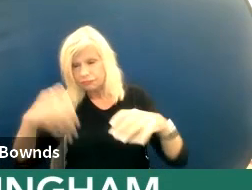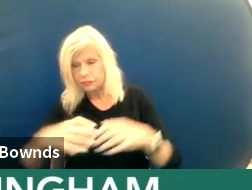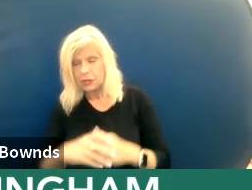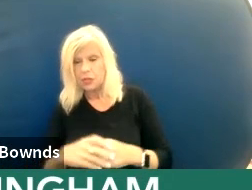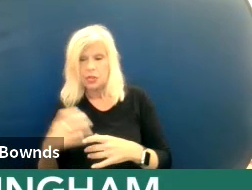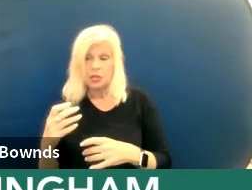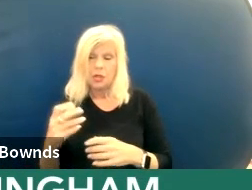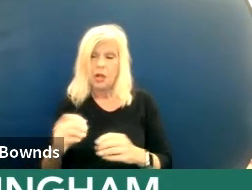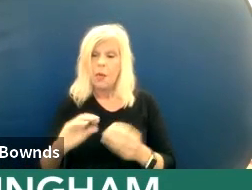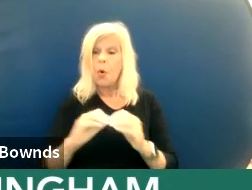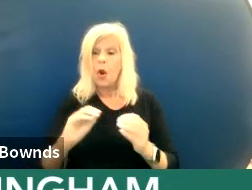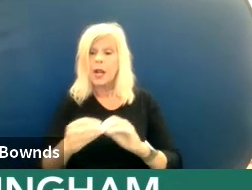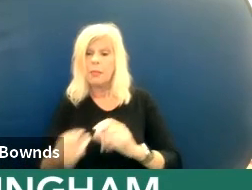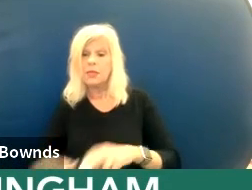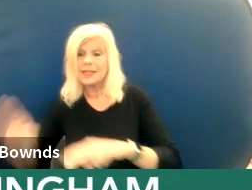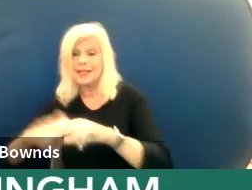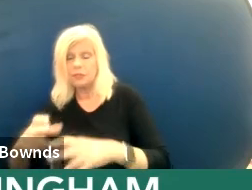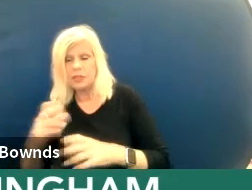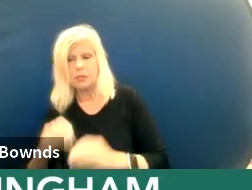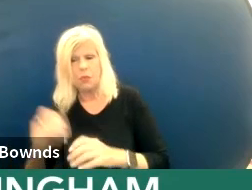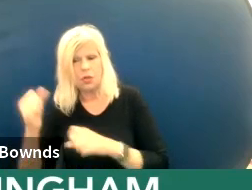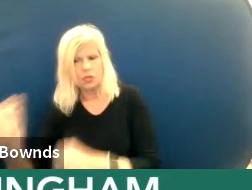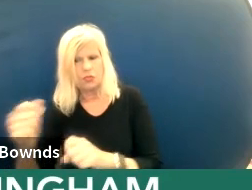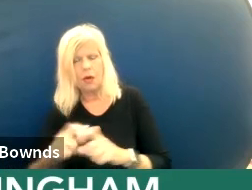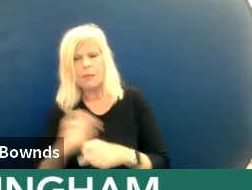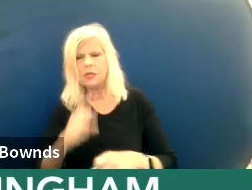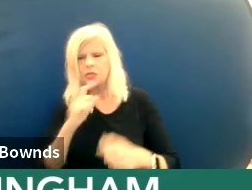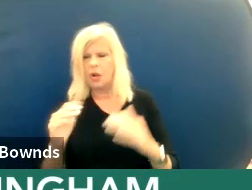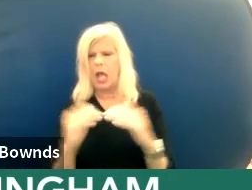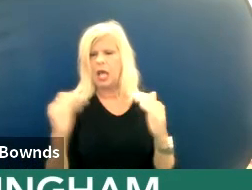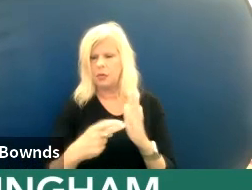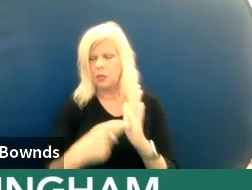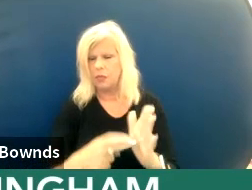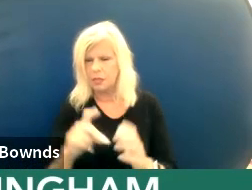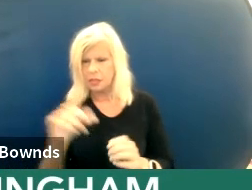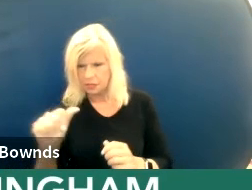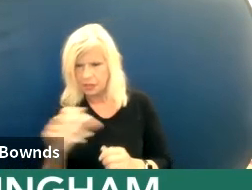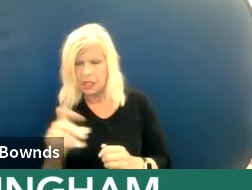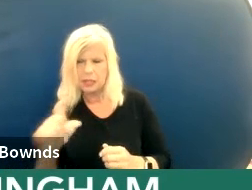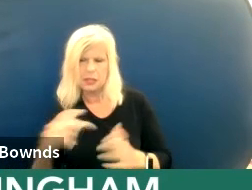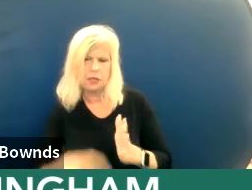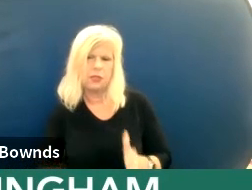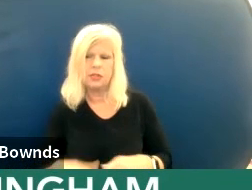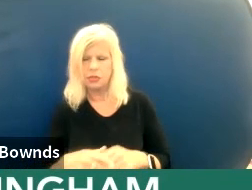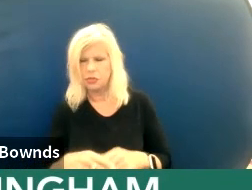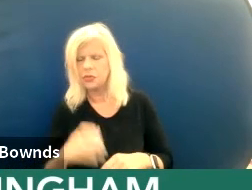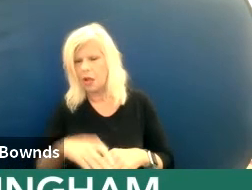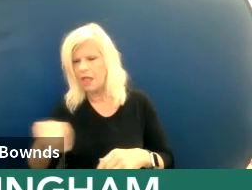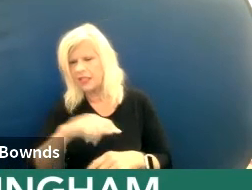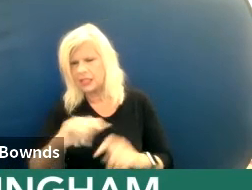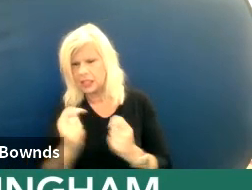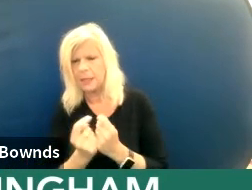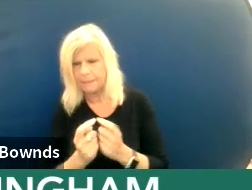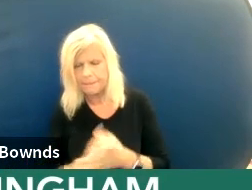also must ensure that there's adequate representation of disability and disabled researchers on these interdisciplinary